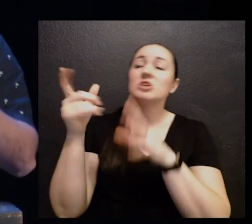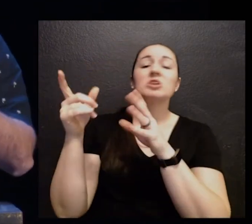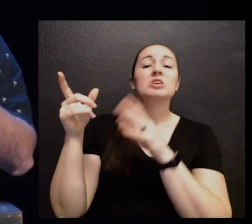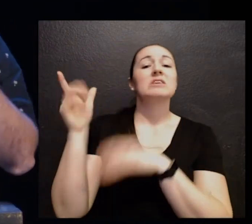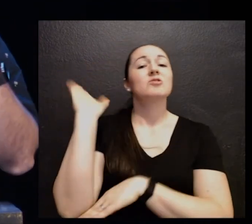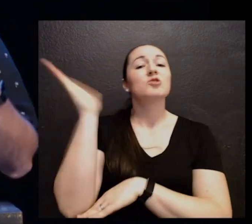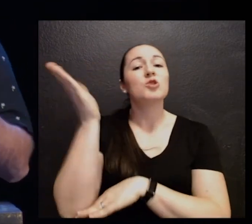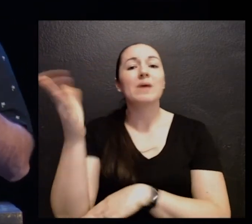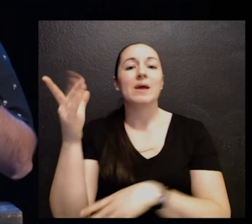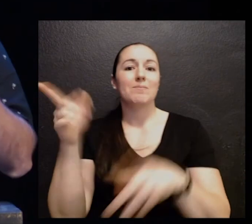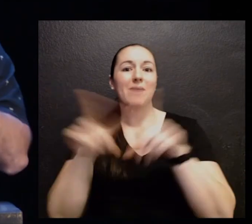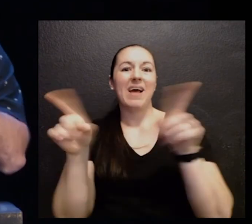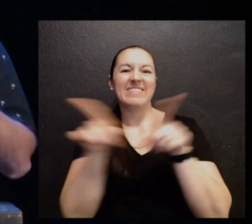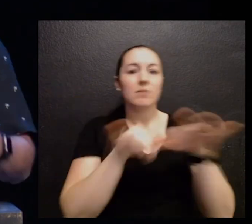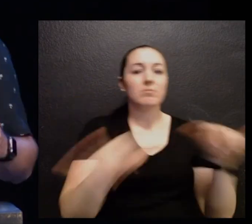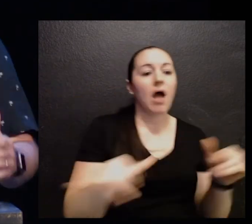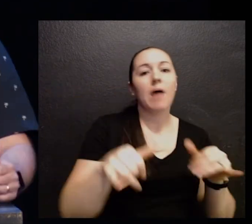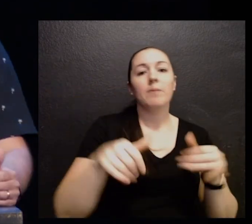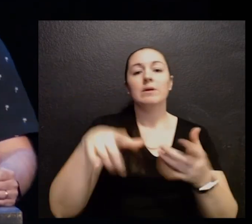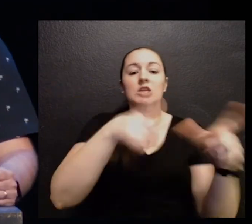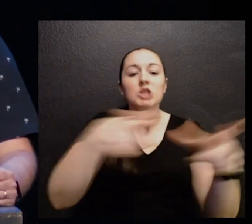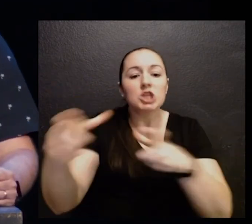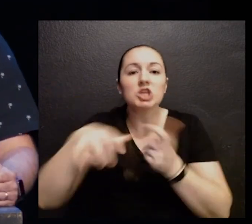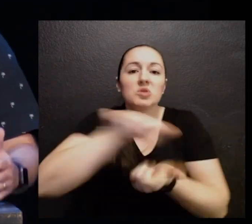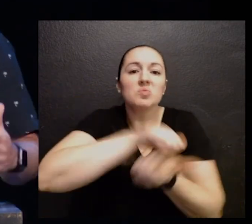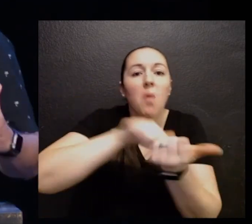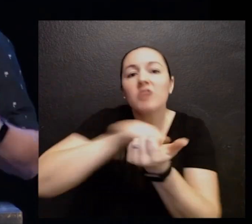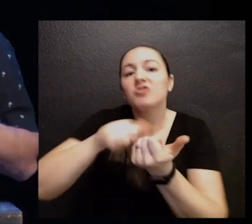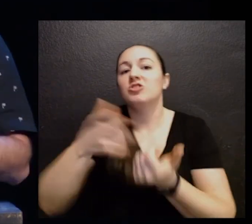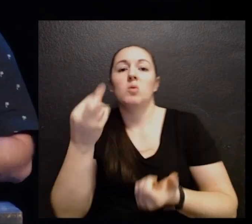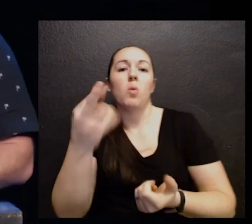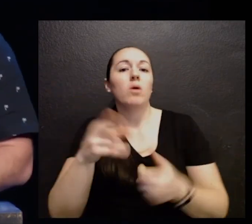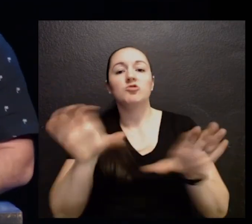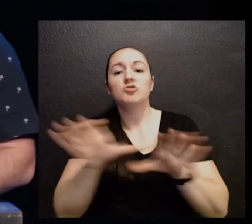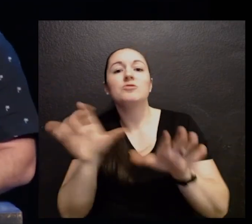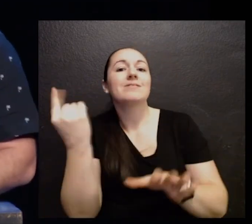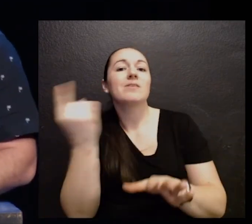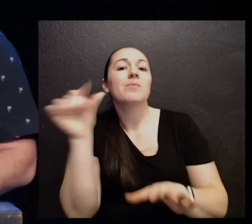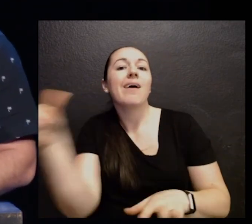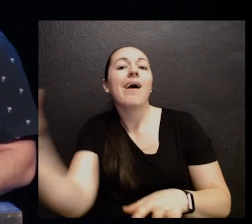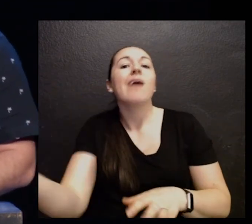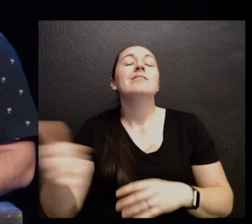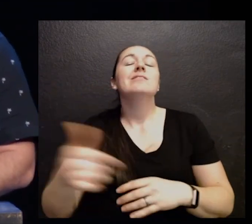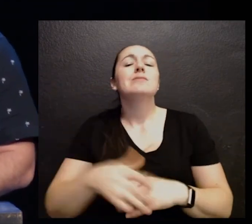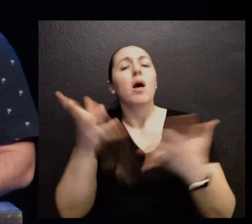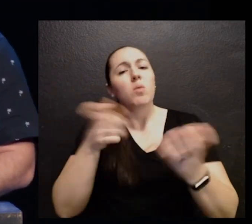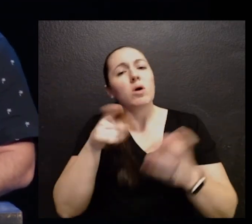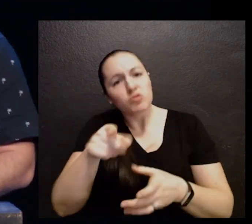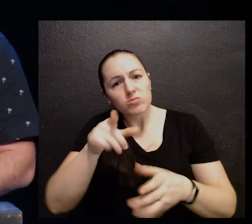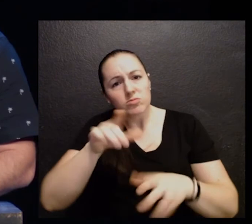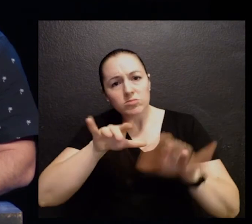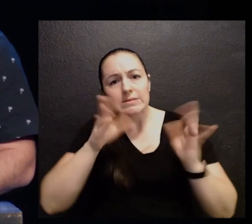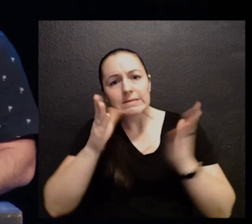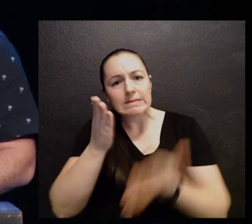something. I want to invite you to stop whatever you're doing and lean in just for a minute